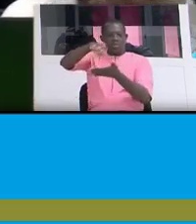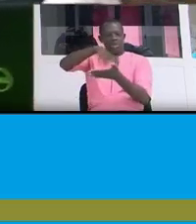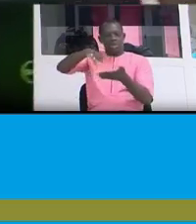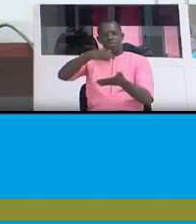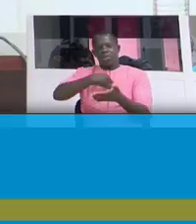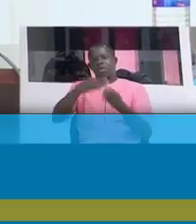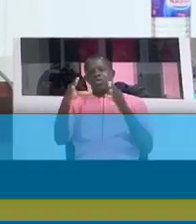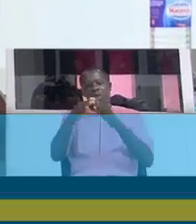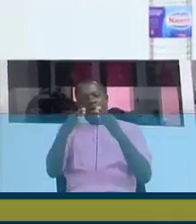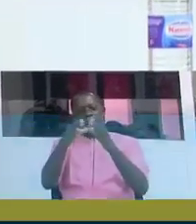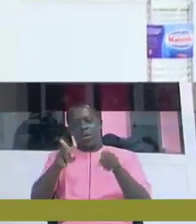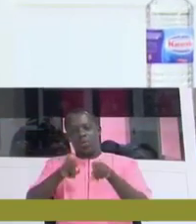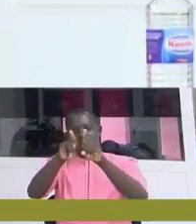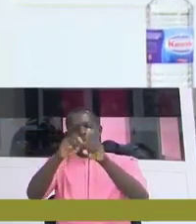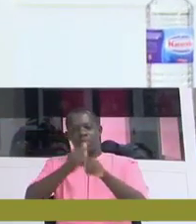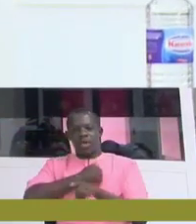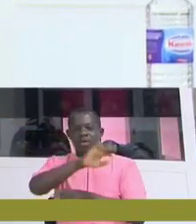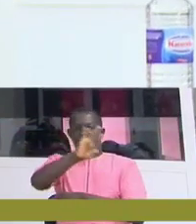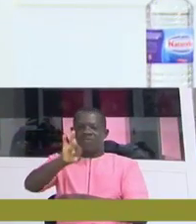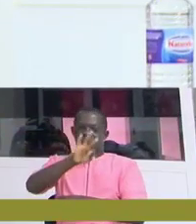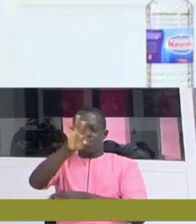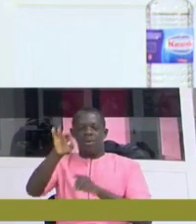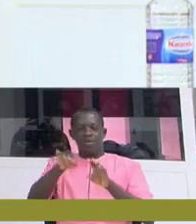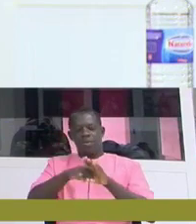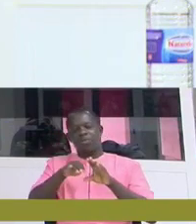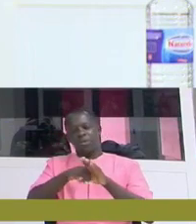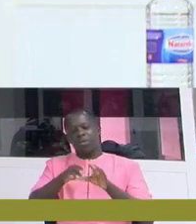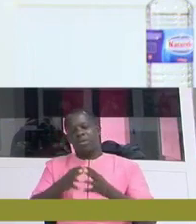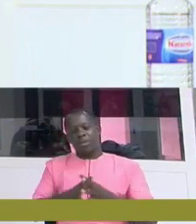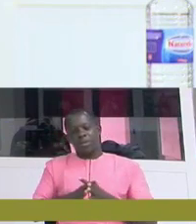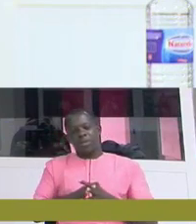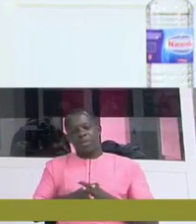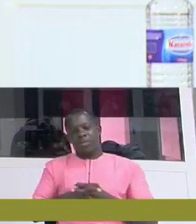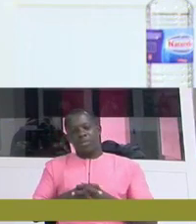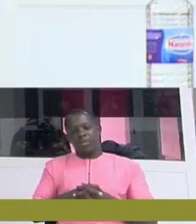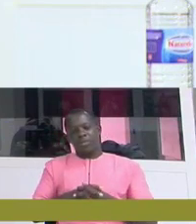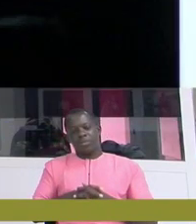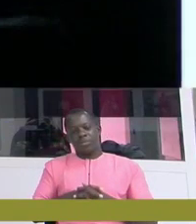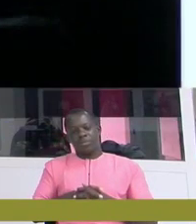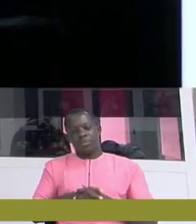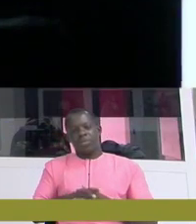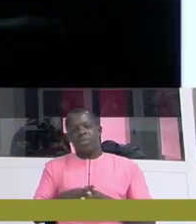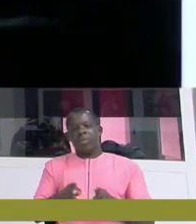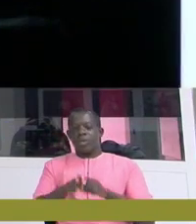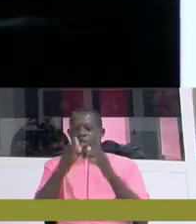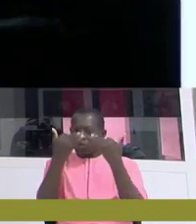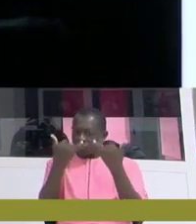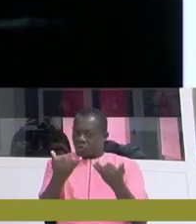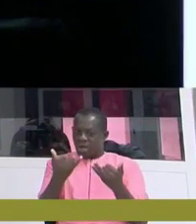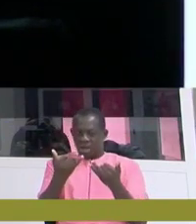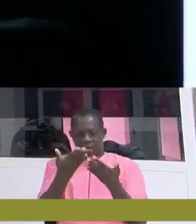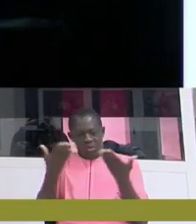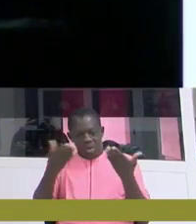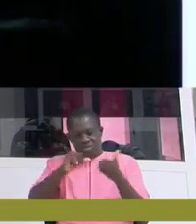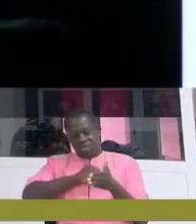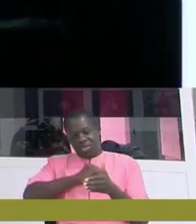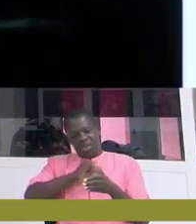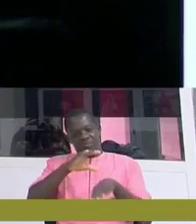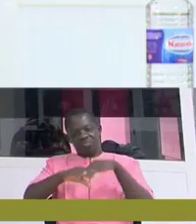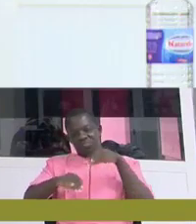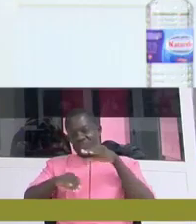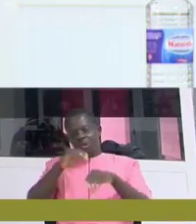wants to develop discord between me and my family, my relatives. That was why I